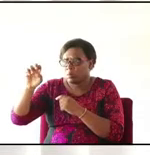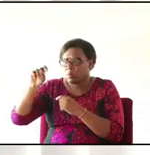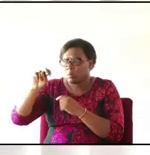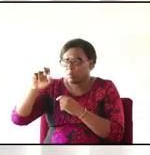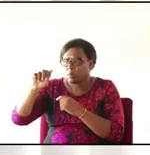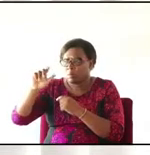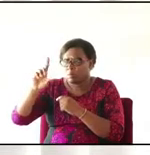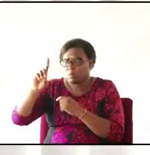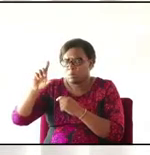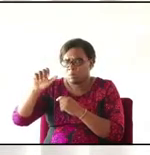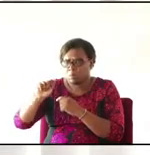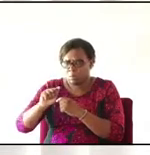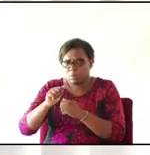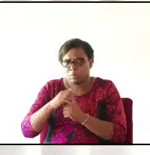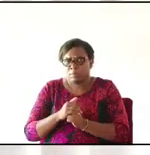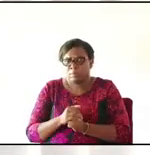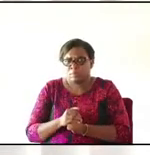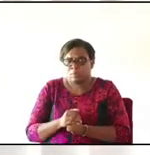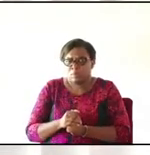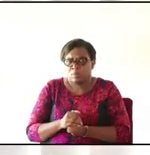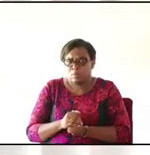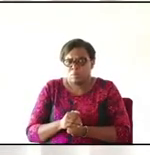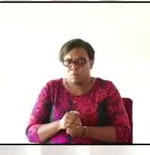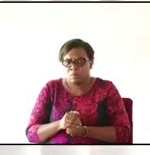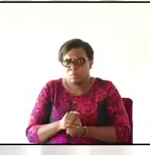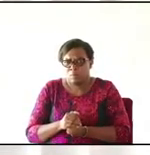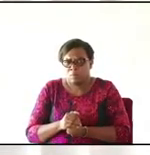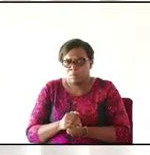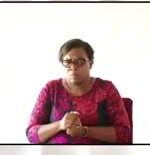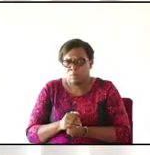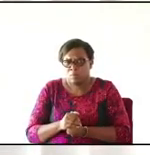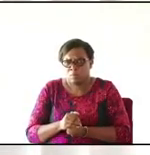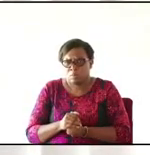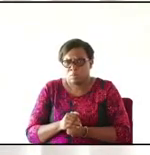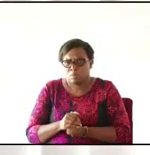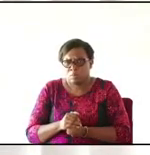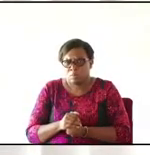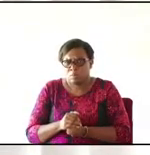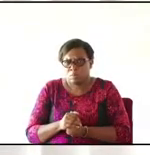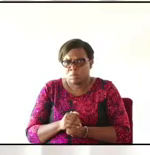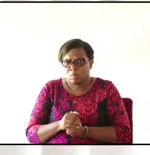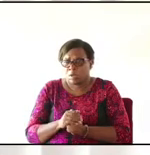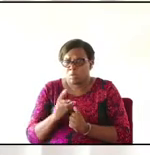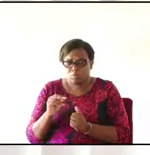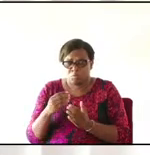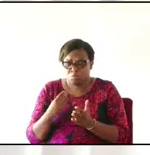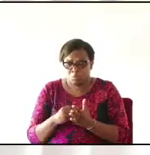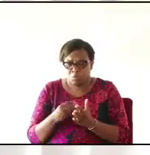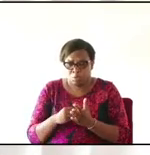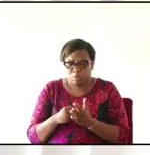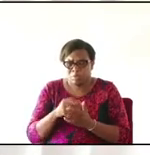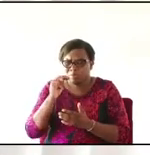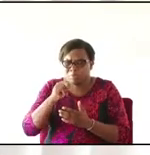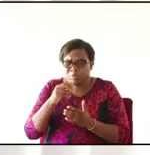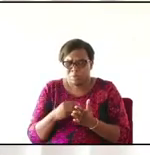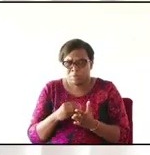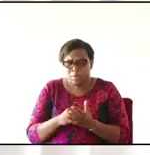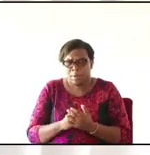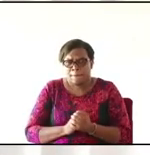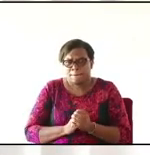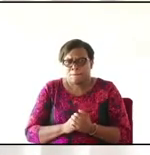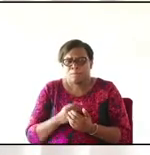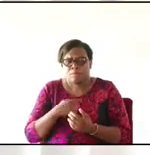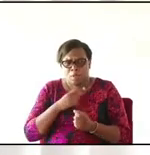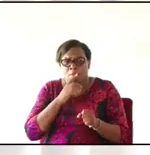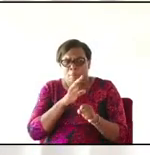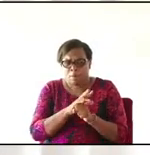trained. But she had the need for financial resources. I remember promising